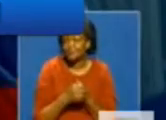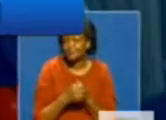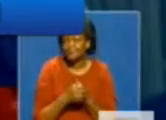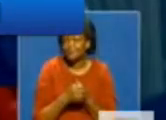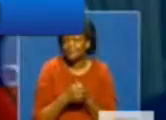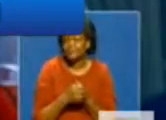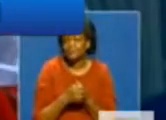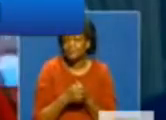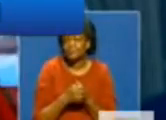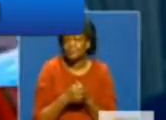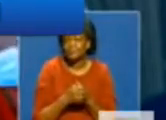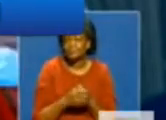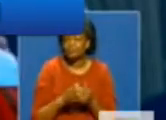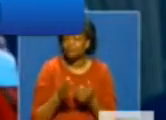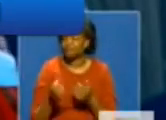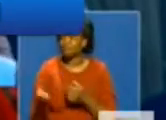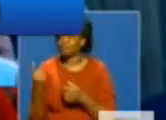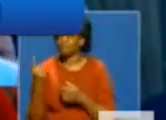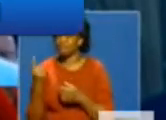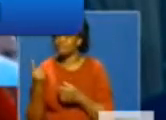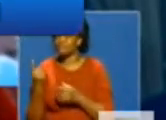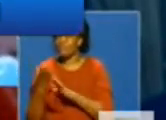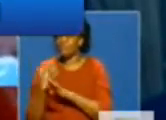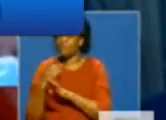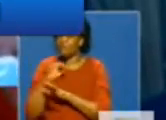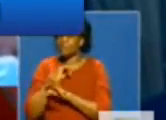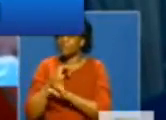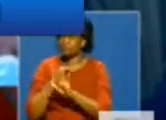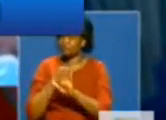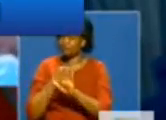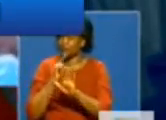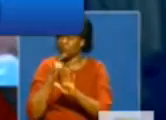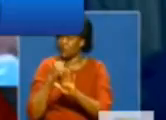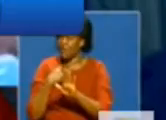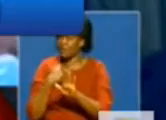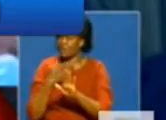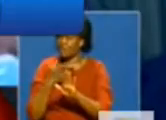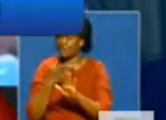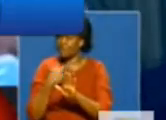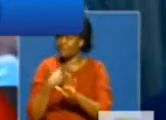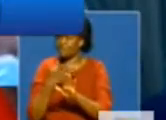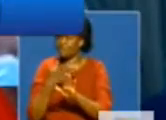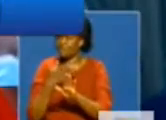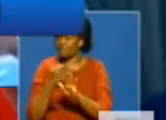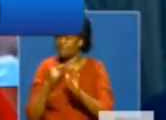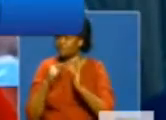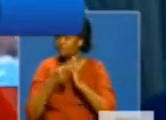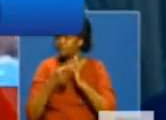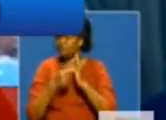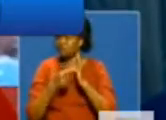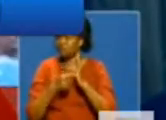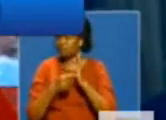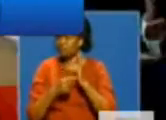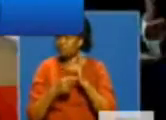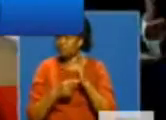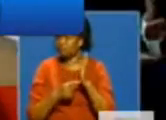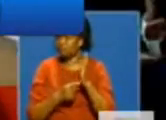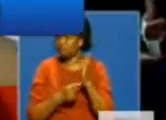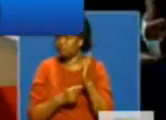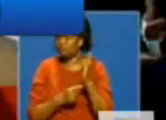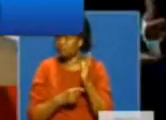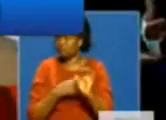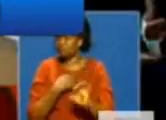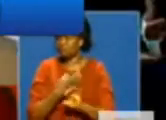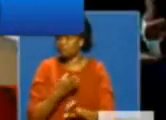Yeah, Sorry, my Lord. Before you finish, you have outlined the difficulties Sorry? You